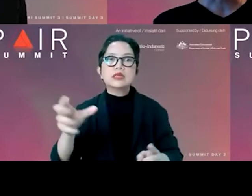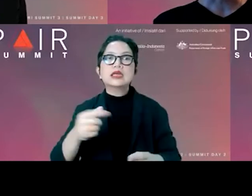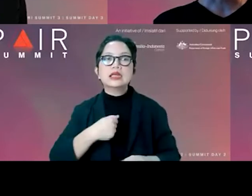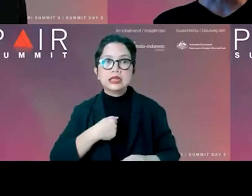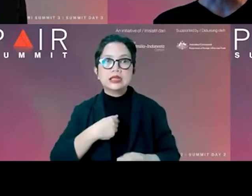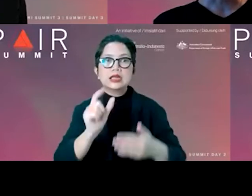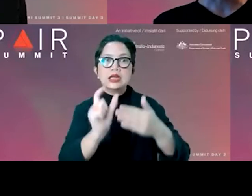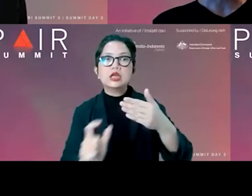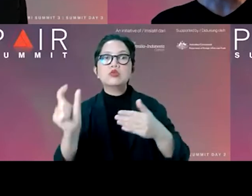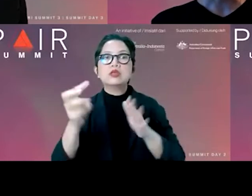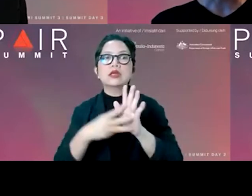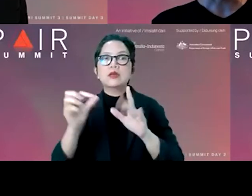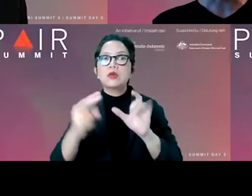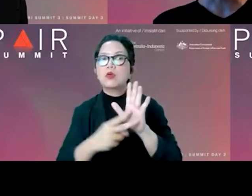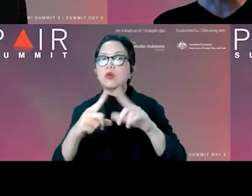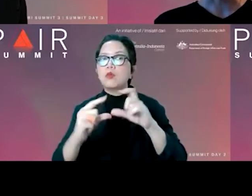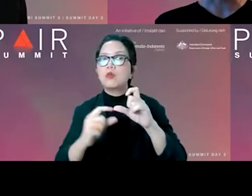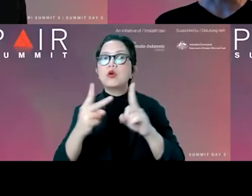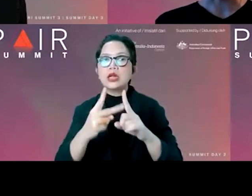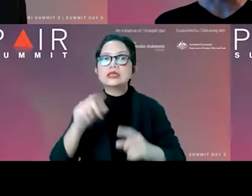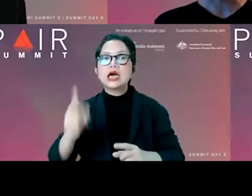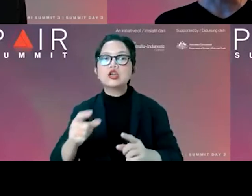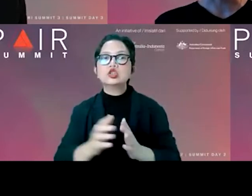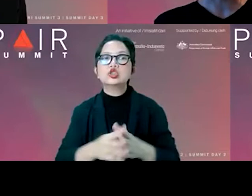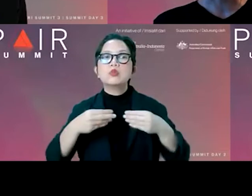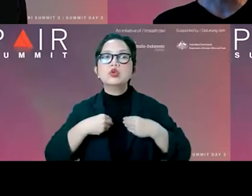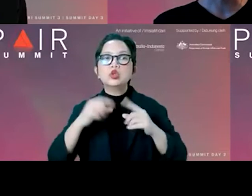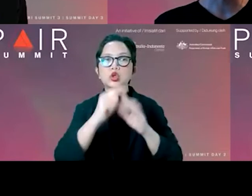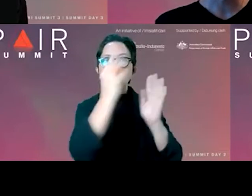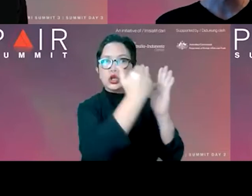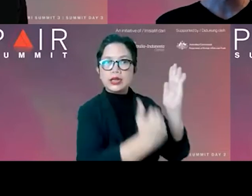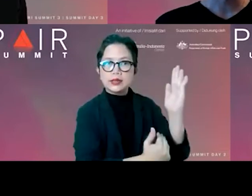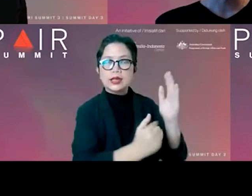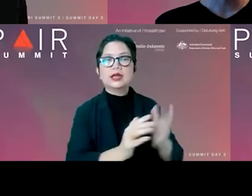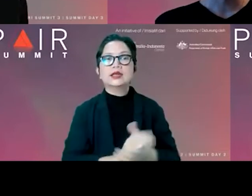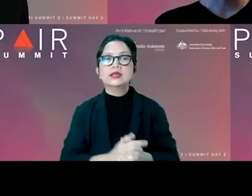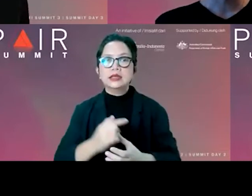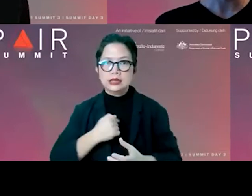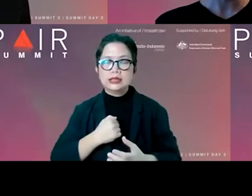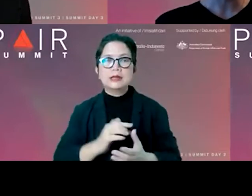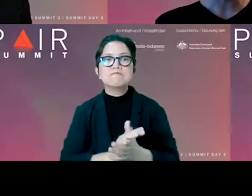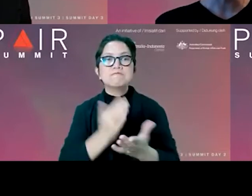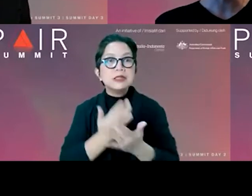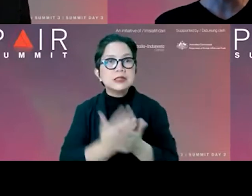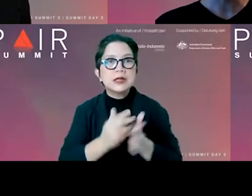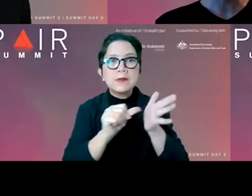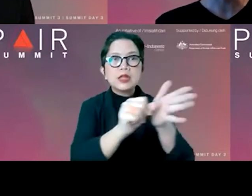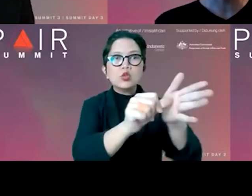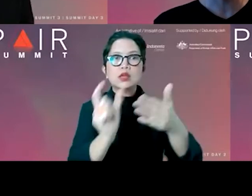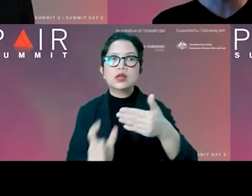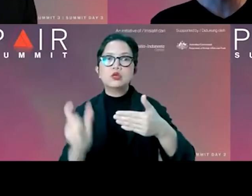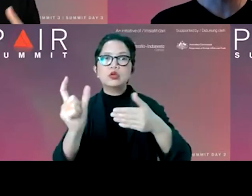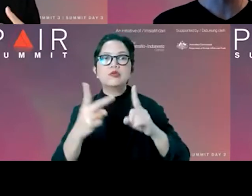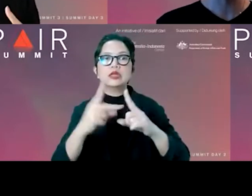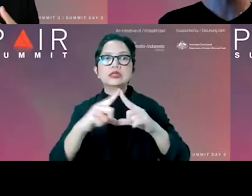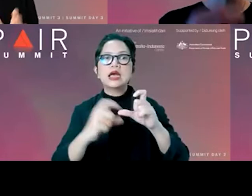something that we're completely reliant on them to get. Okay, well, I think if you don't mind,